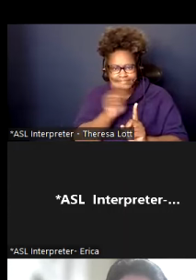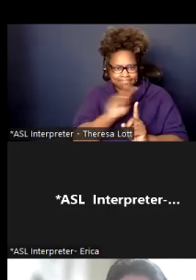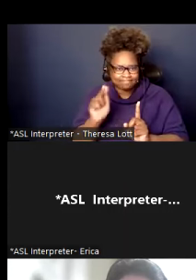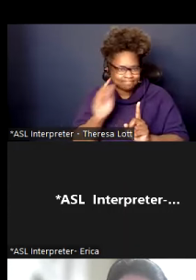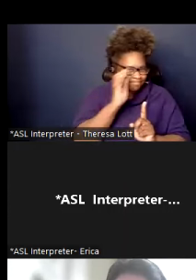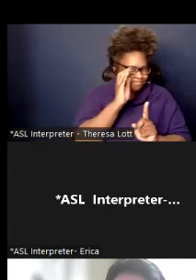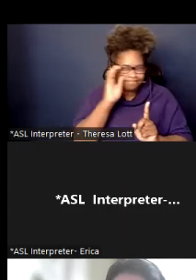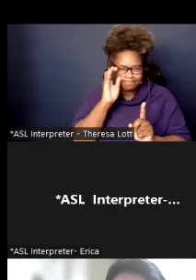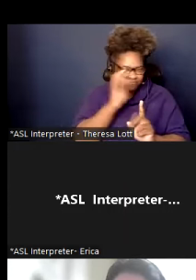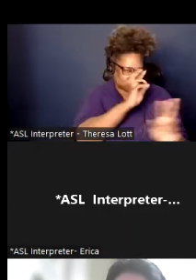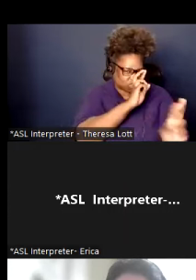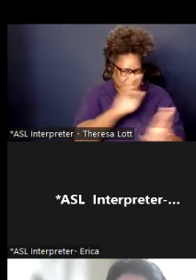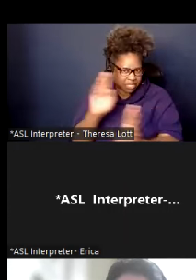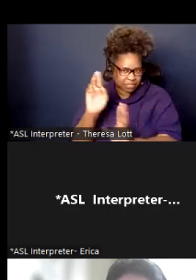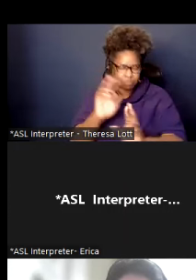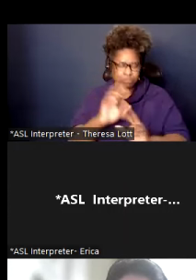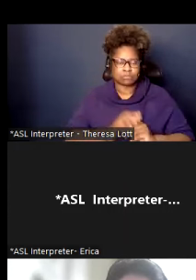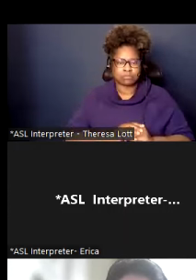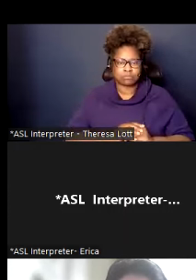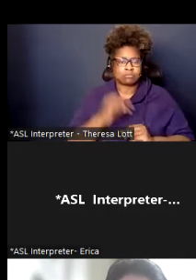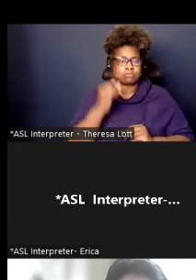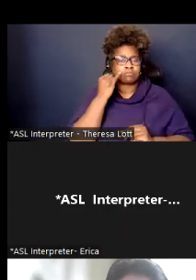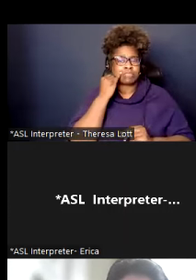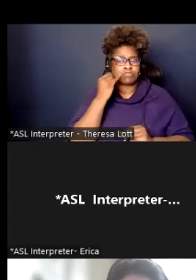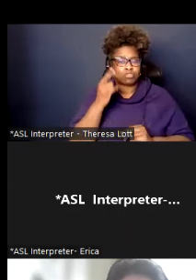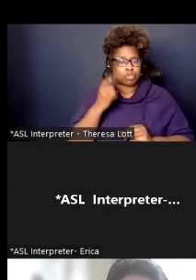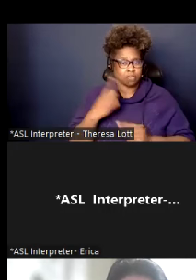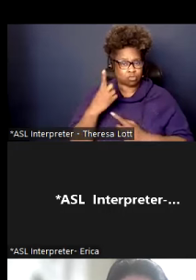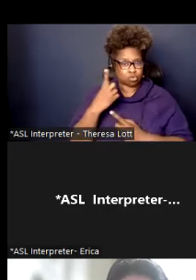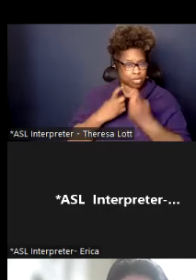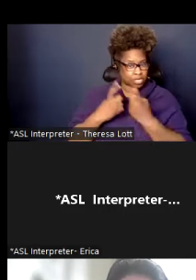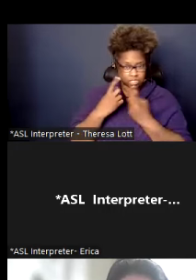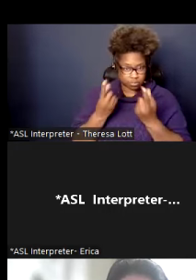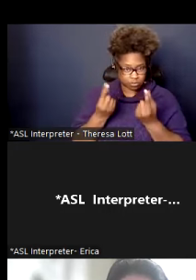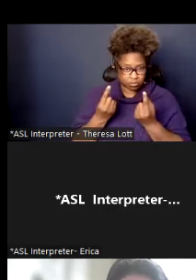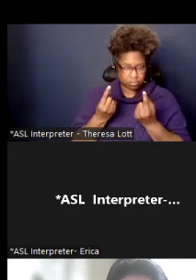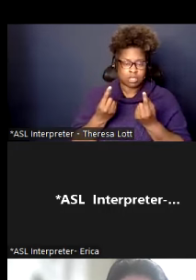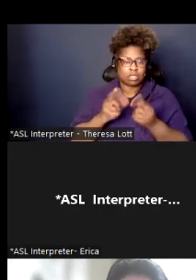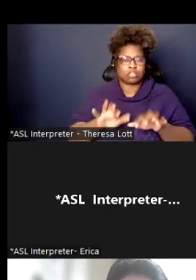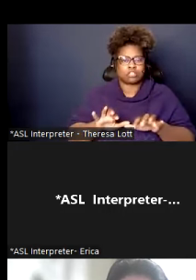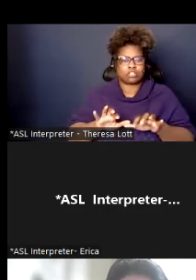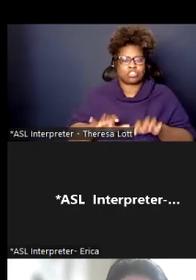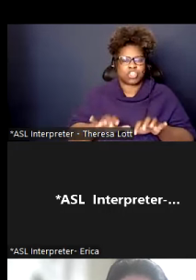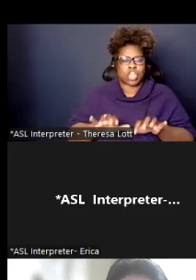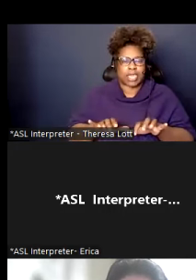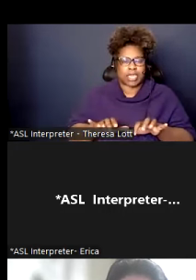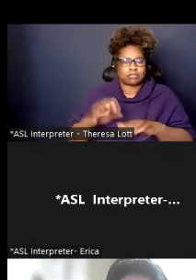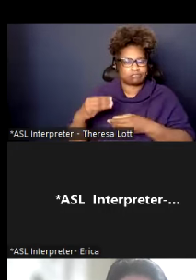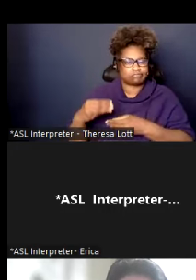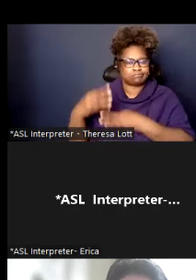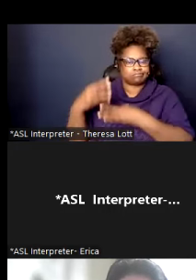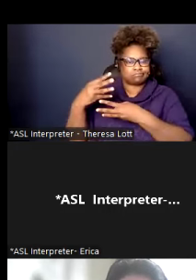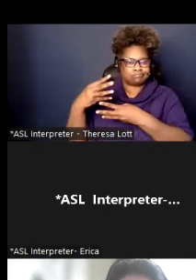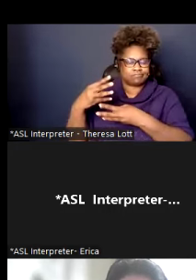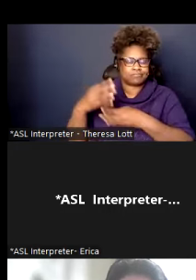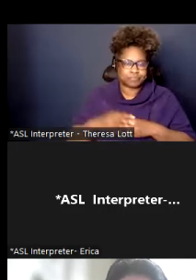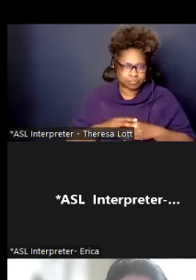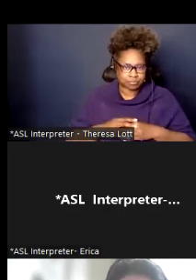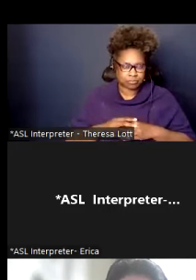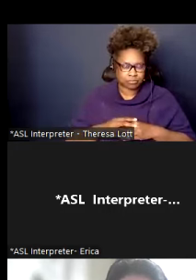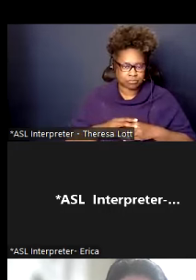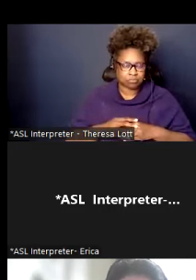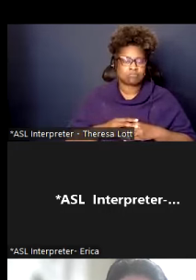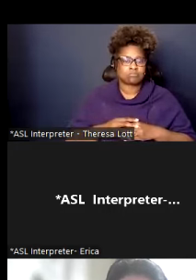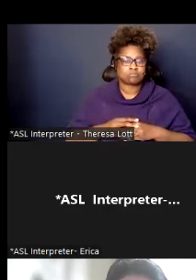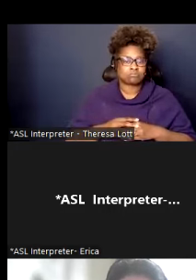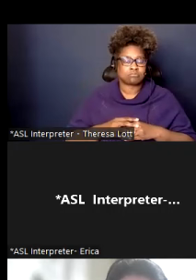you have questions during the main presentations, just put them into the chat. And also to help